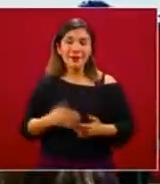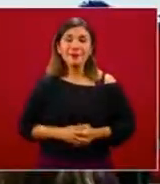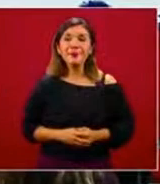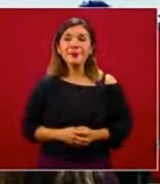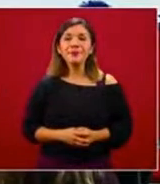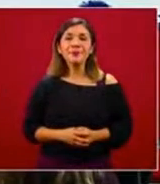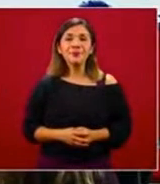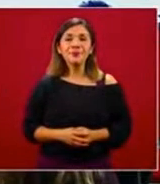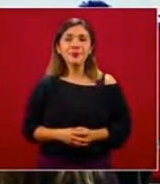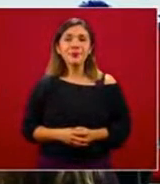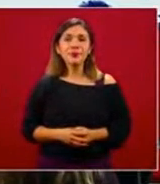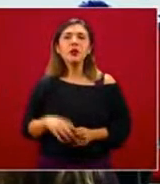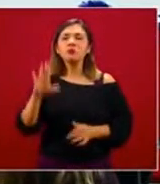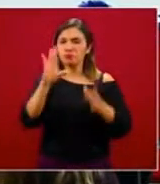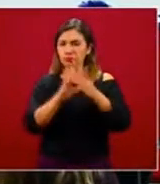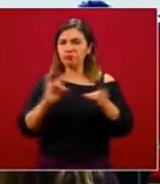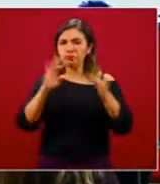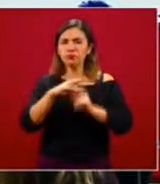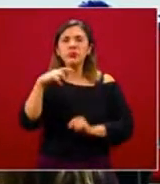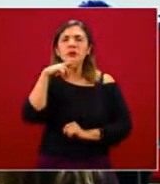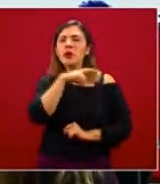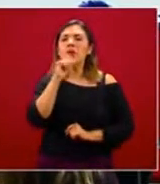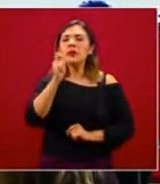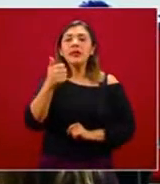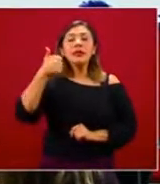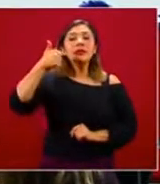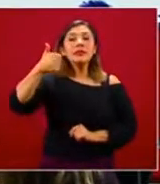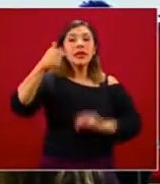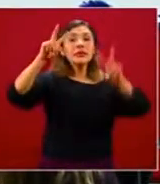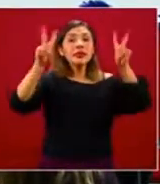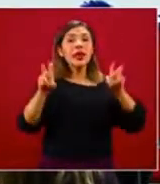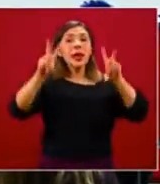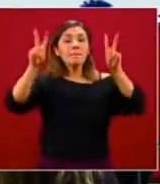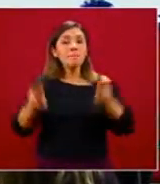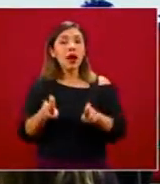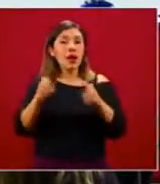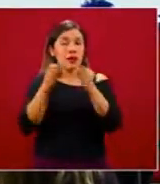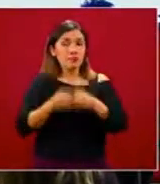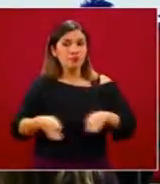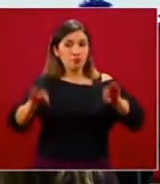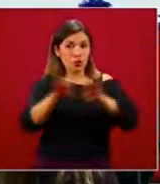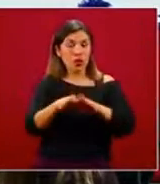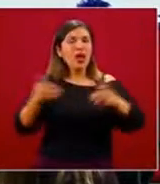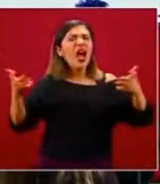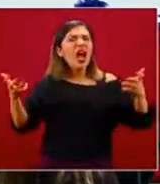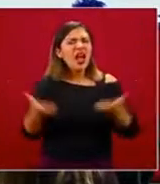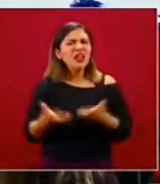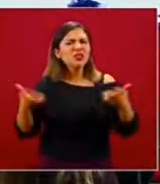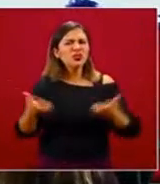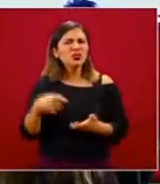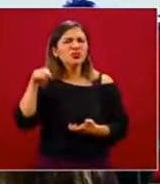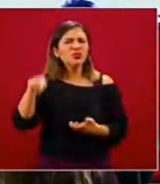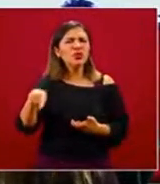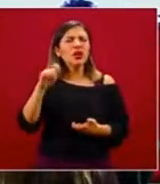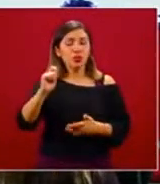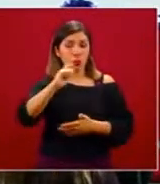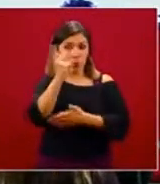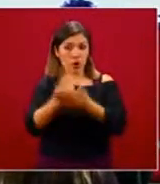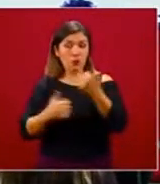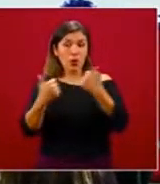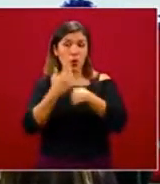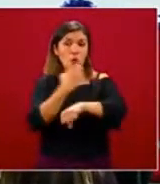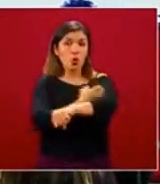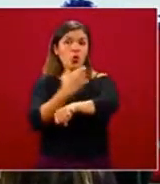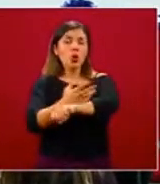contingency and the safe distances campaign, because they haven't forgotten about this very important aspect.